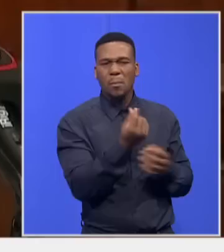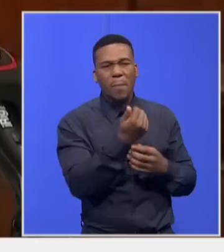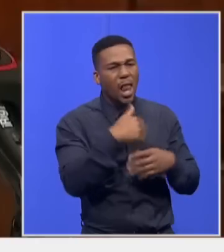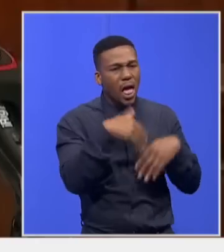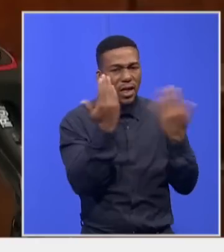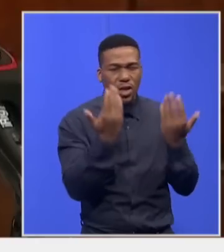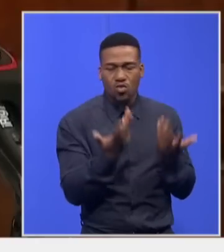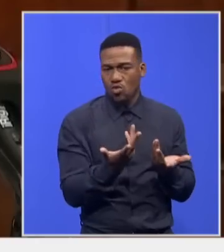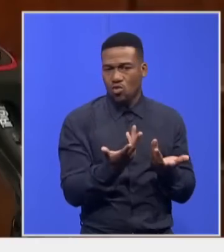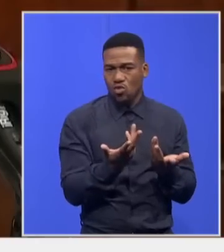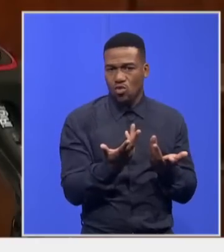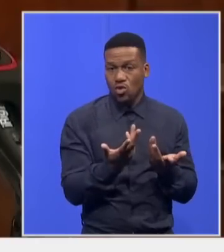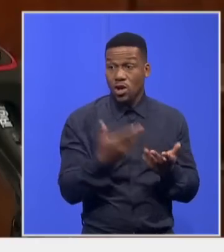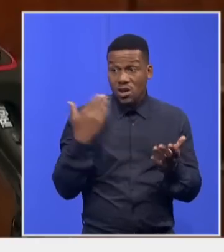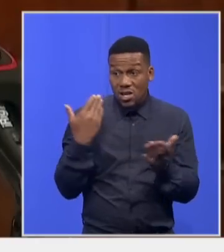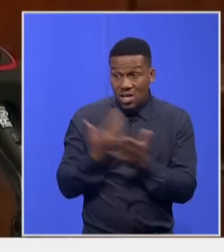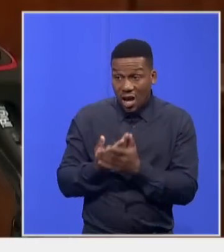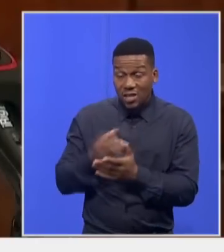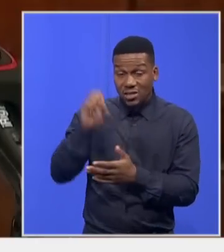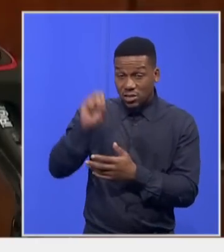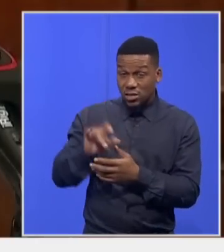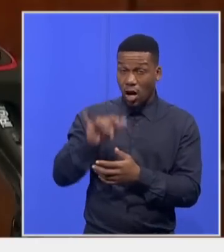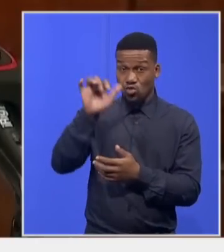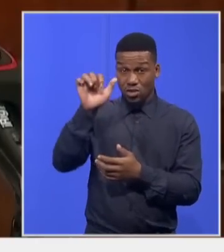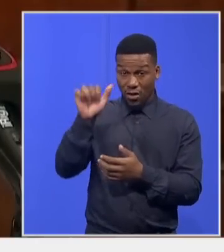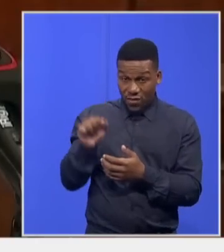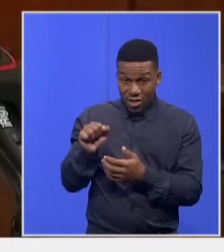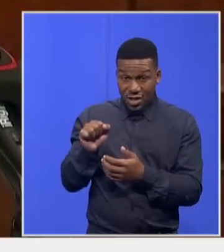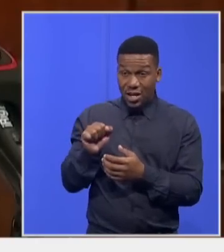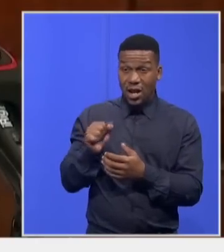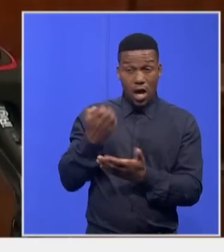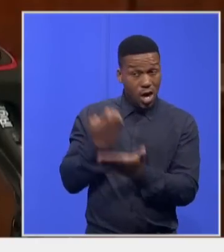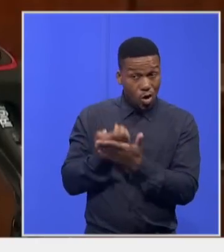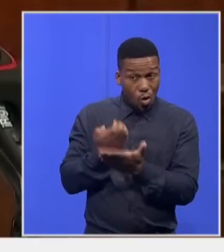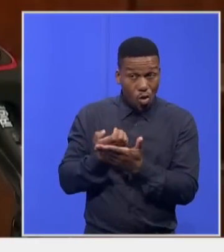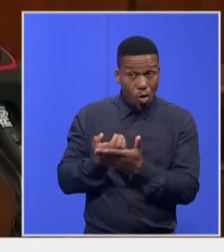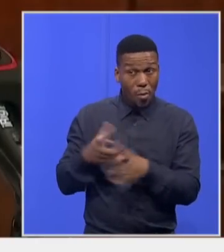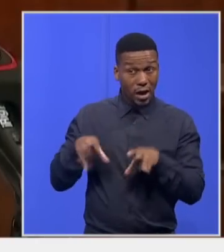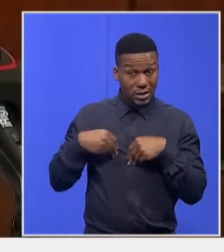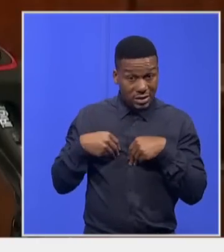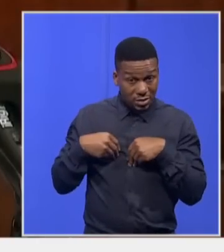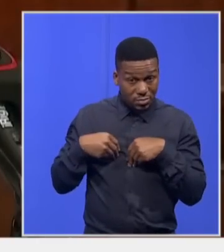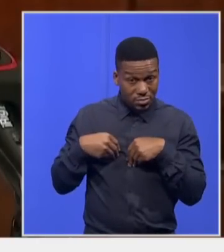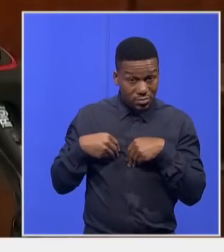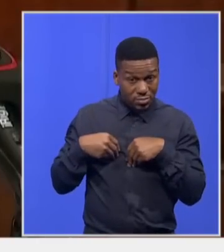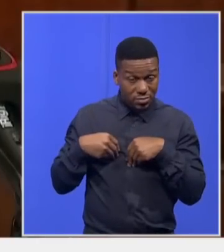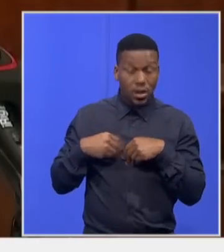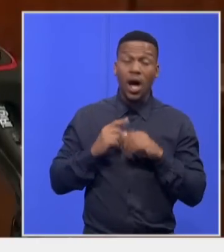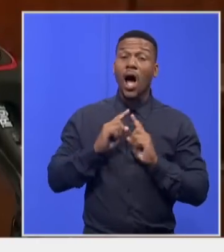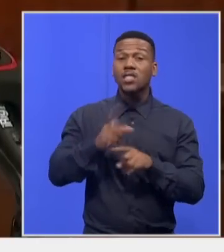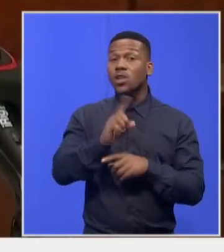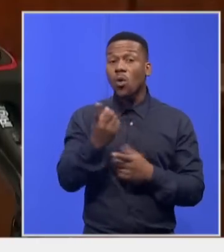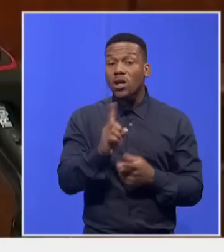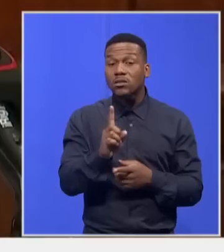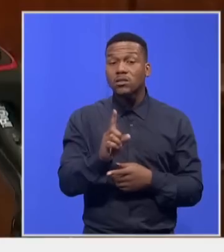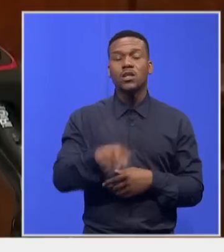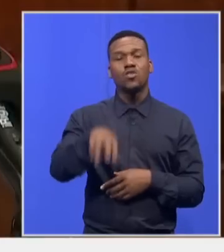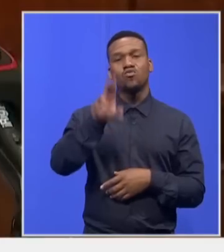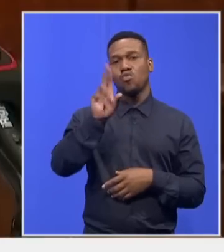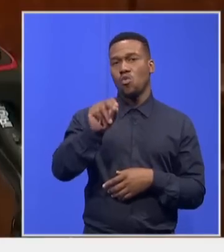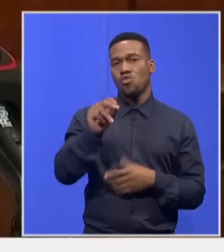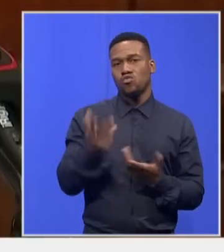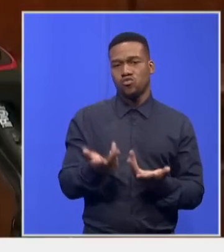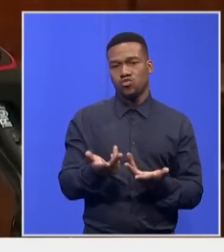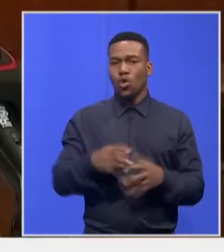Can the South African economy afford that? And the answer is an emphatic no. And that's a balancing act that needs to